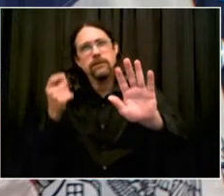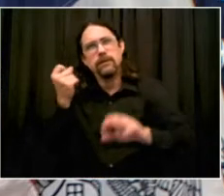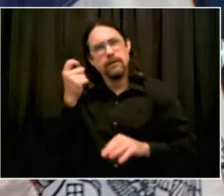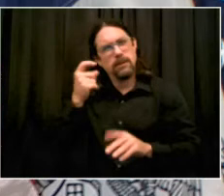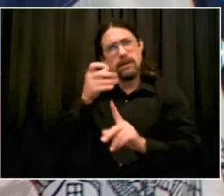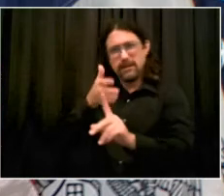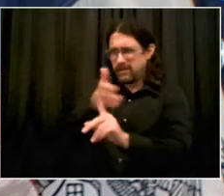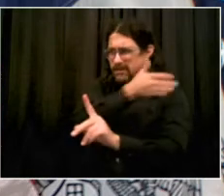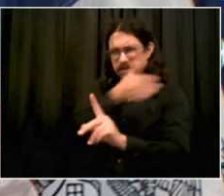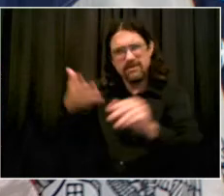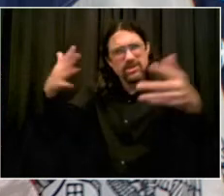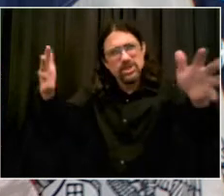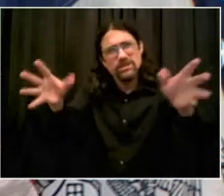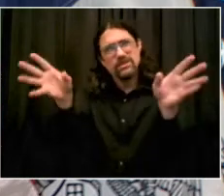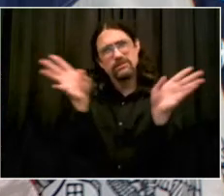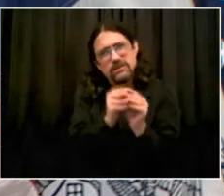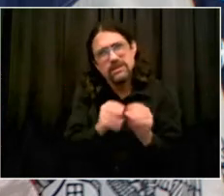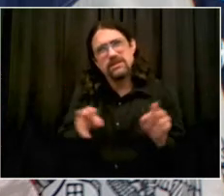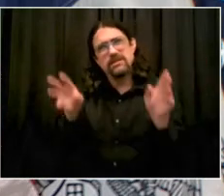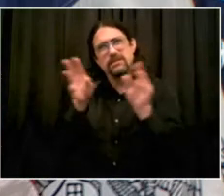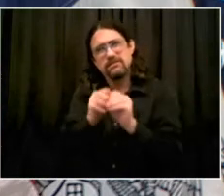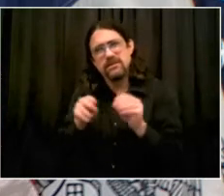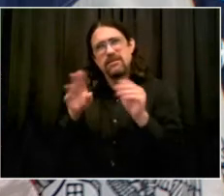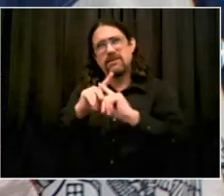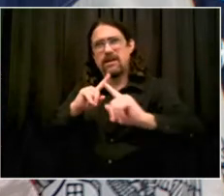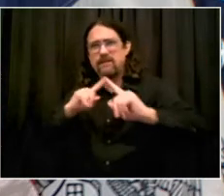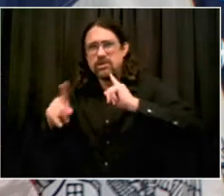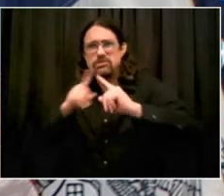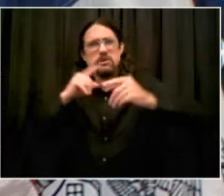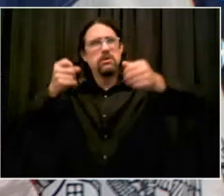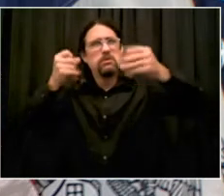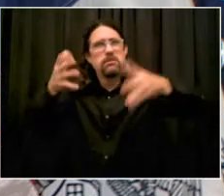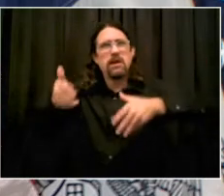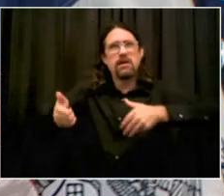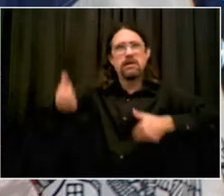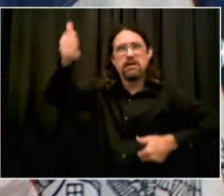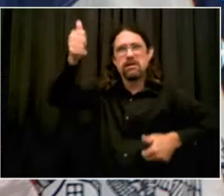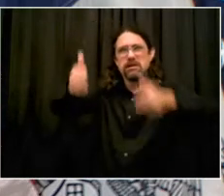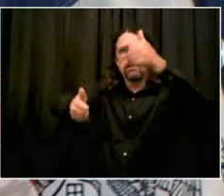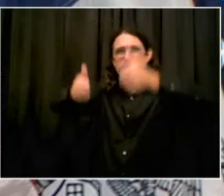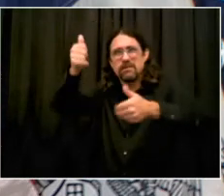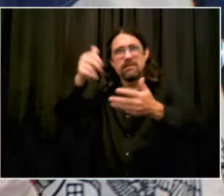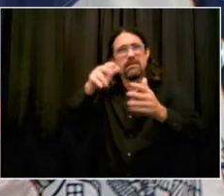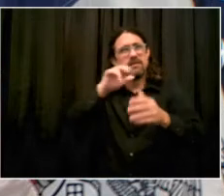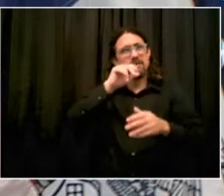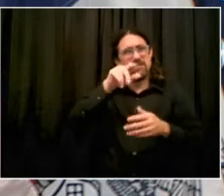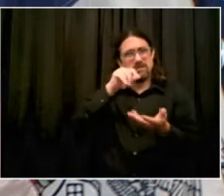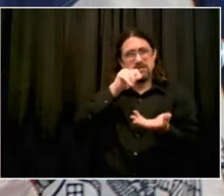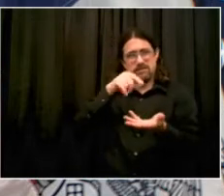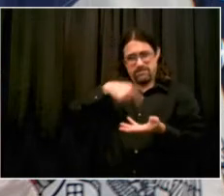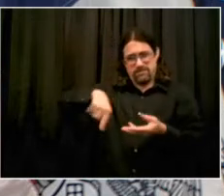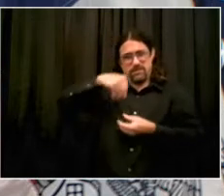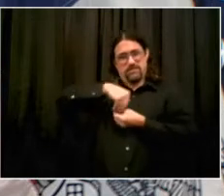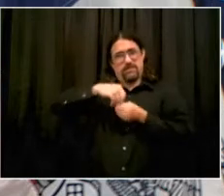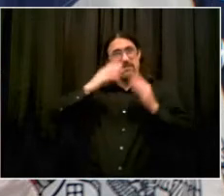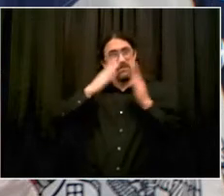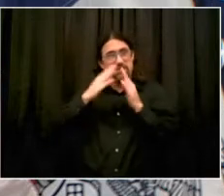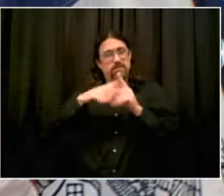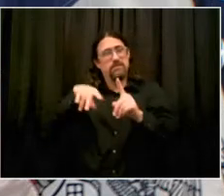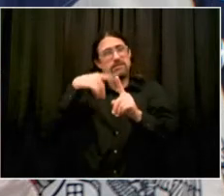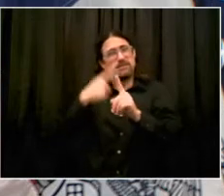I've gotten more and more involved over the last months. I don't know where there was a lack of